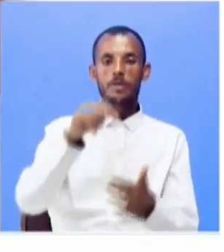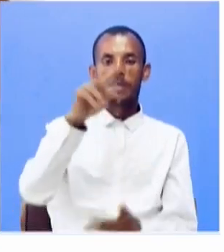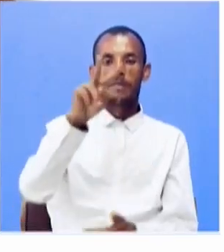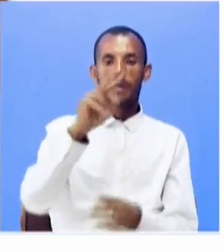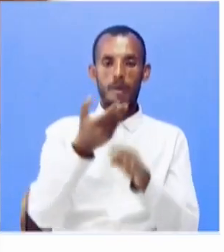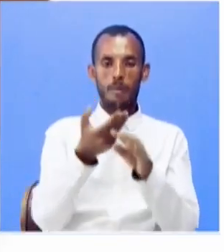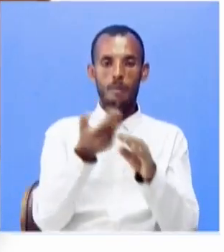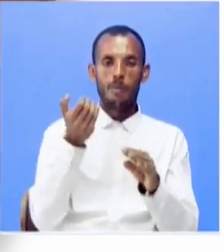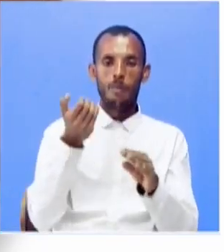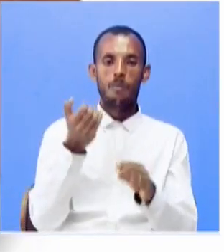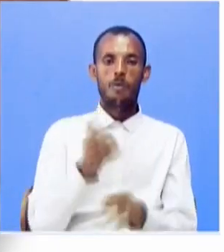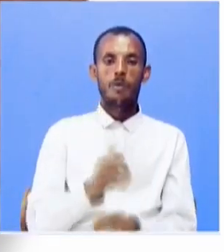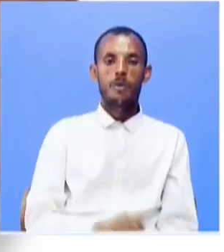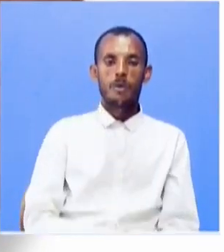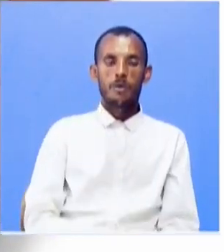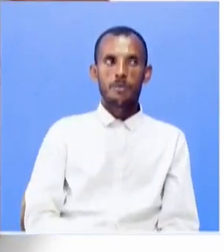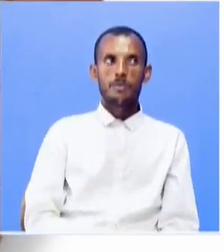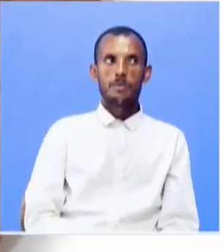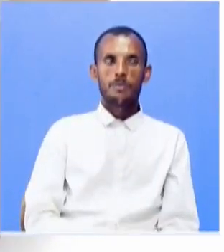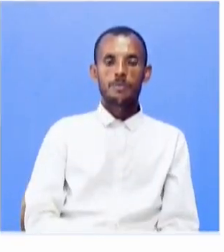before